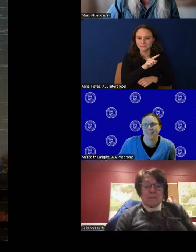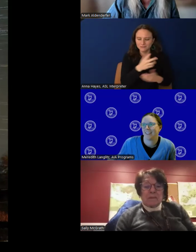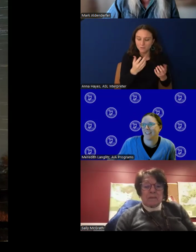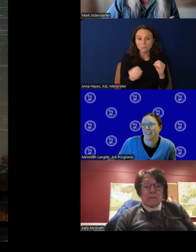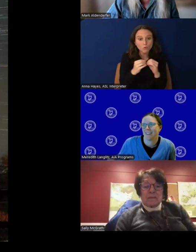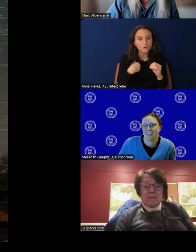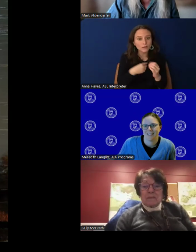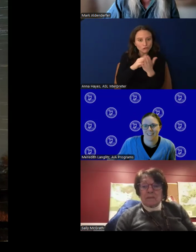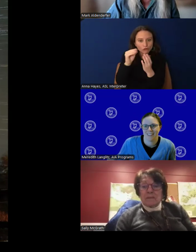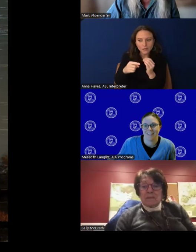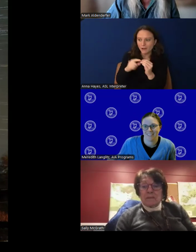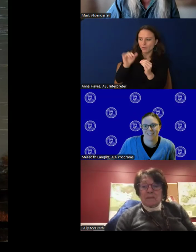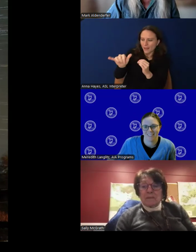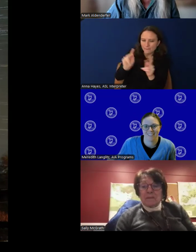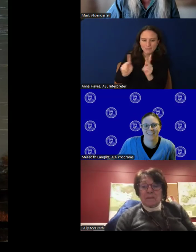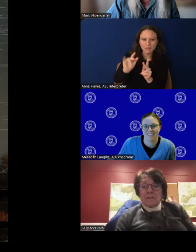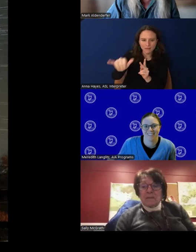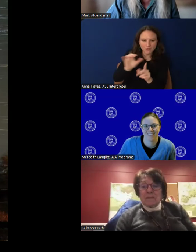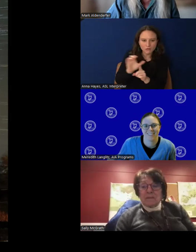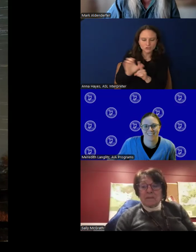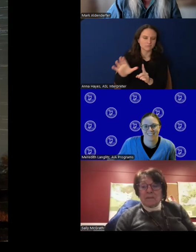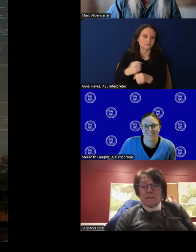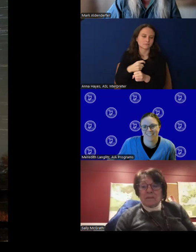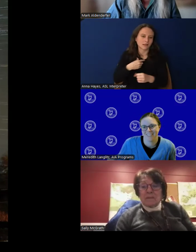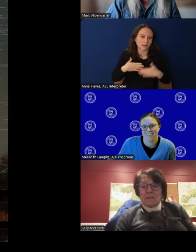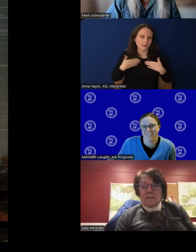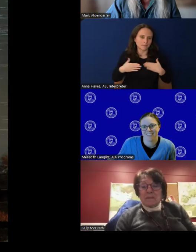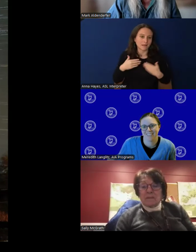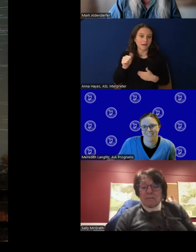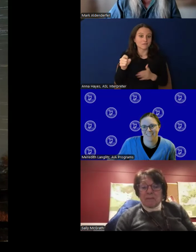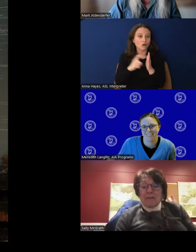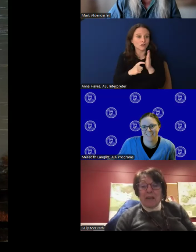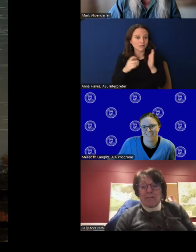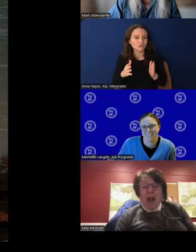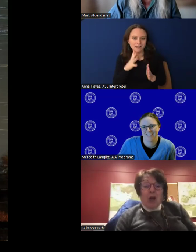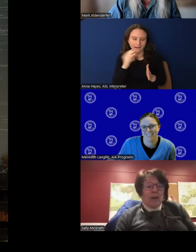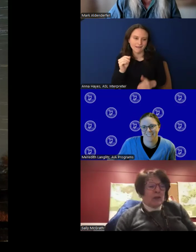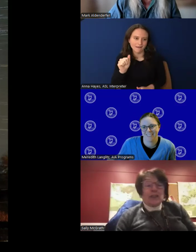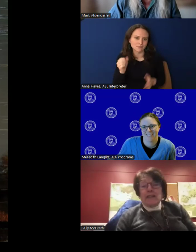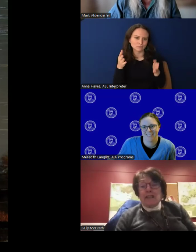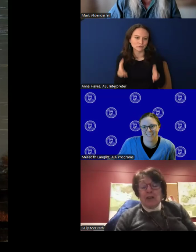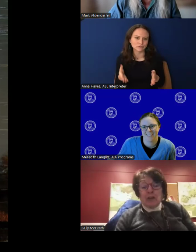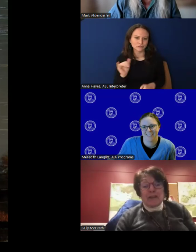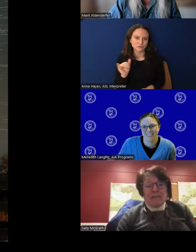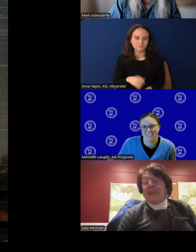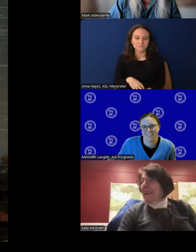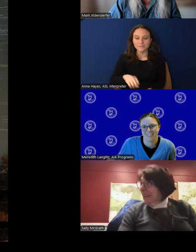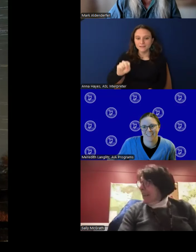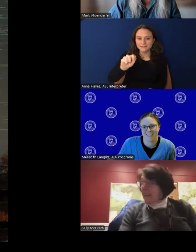the happier that makes me as both an archaeologist as well as a person. Okay. Well, good evening,